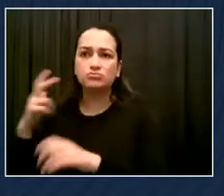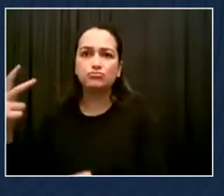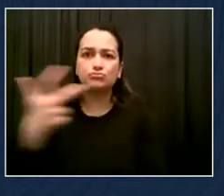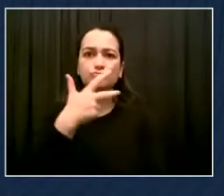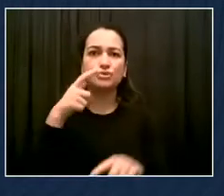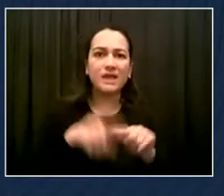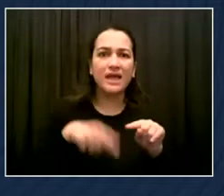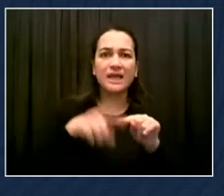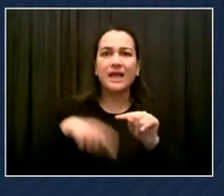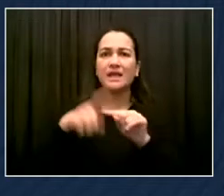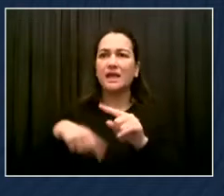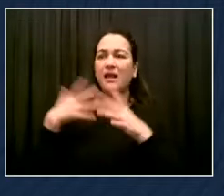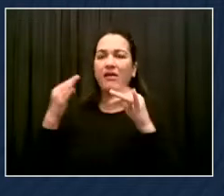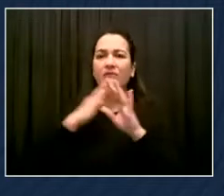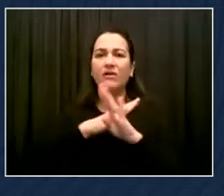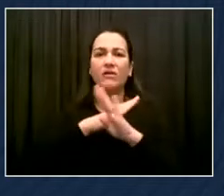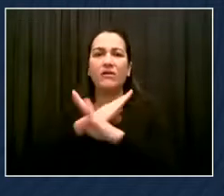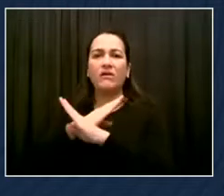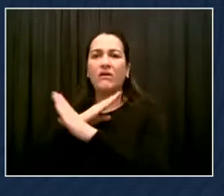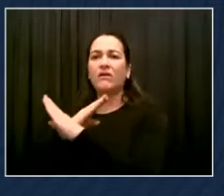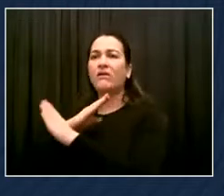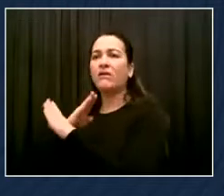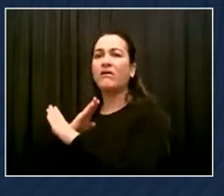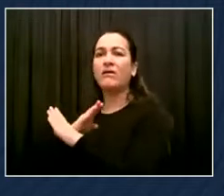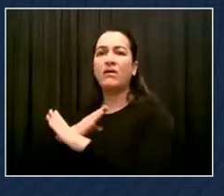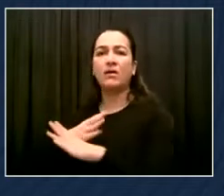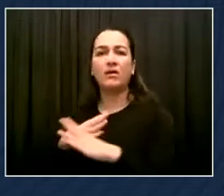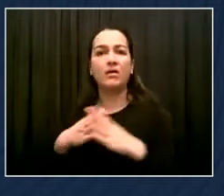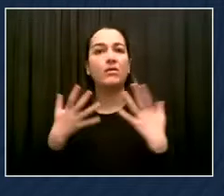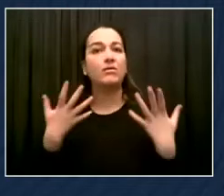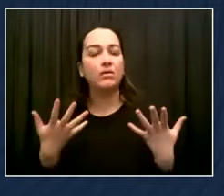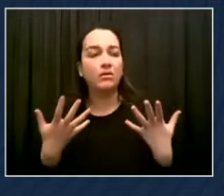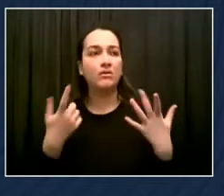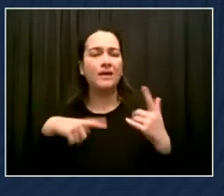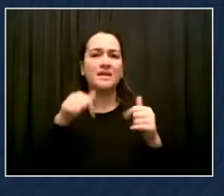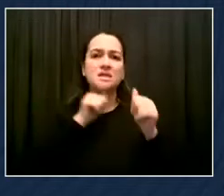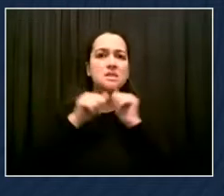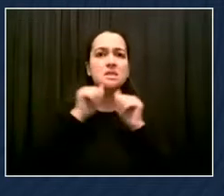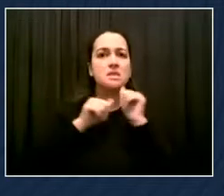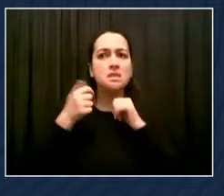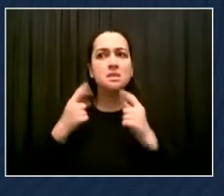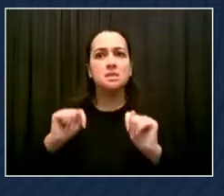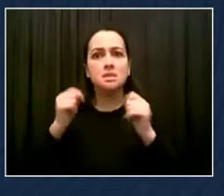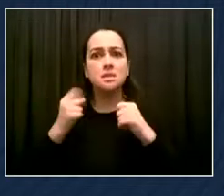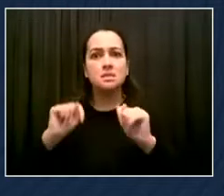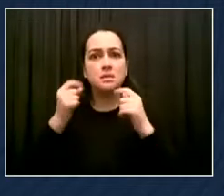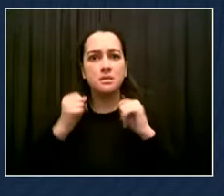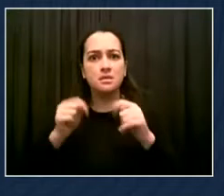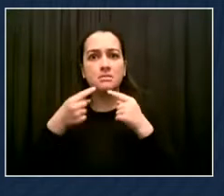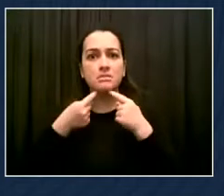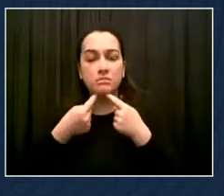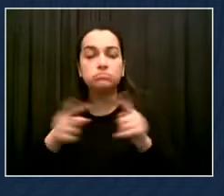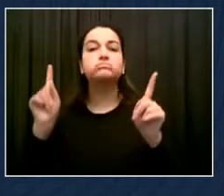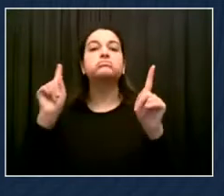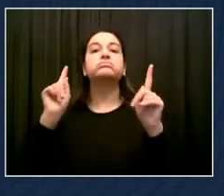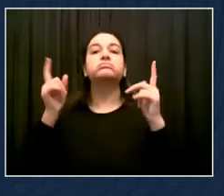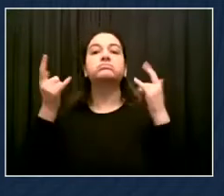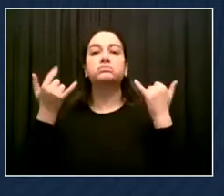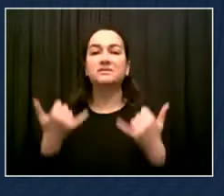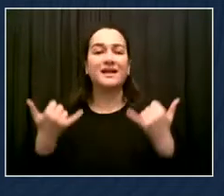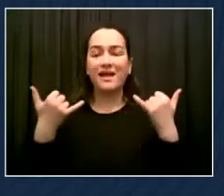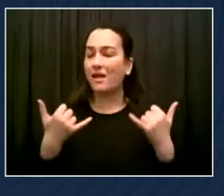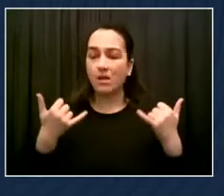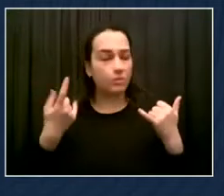DSNY workers have one of the most thankless, demanding, and important jobs in our city. We leave our trash behind, and we expect